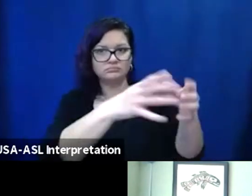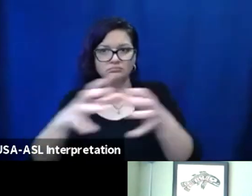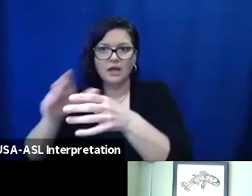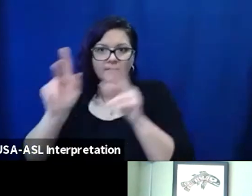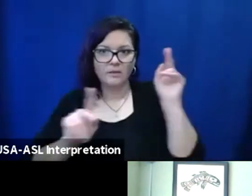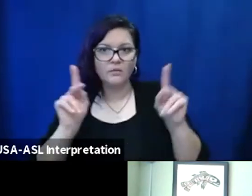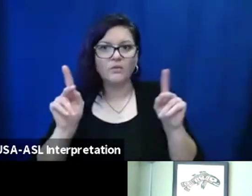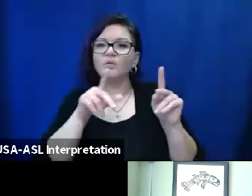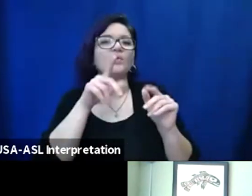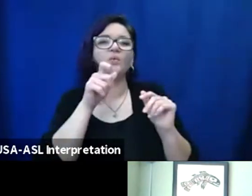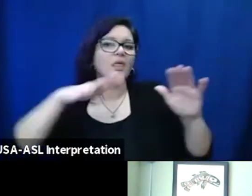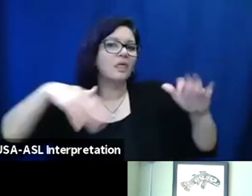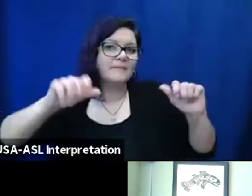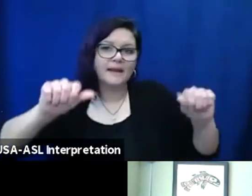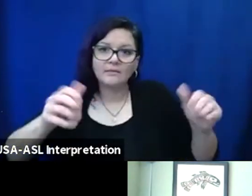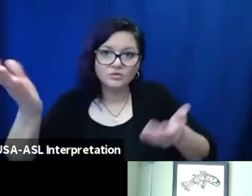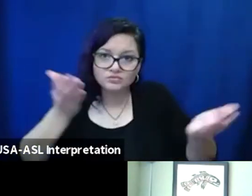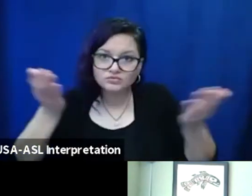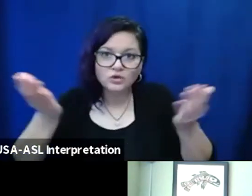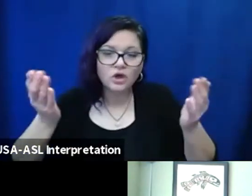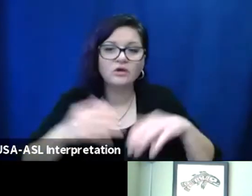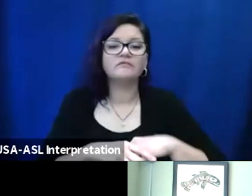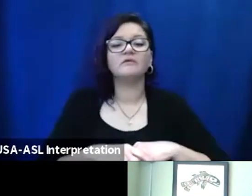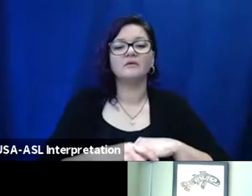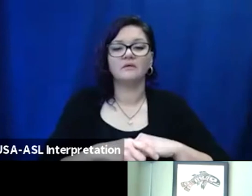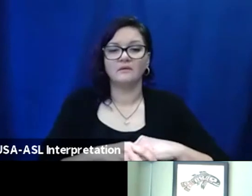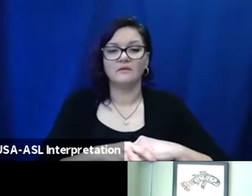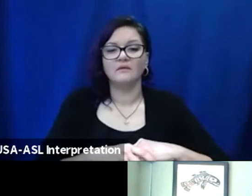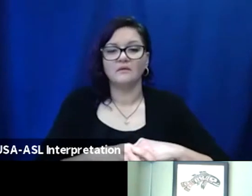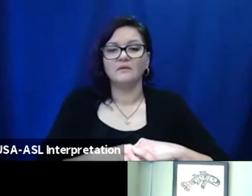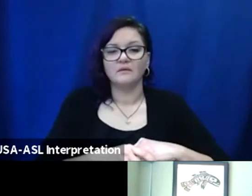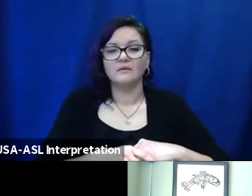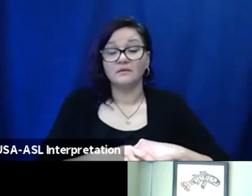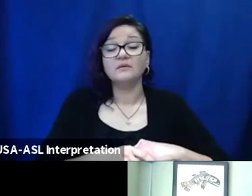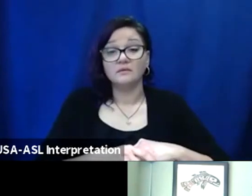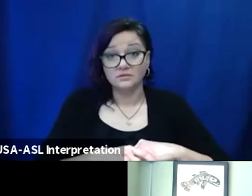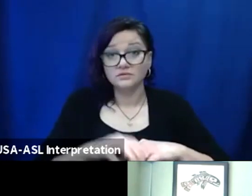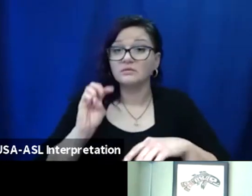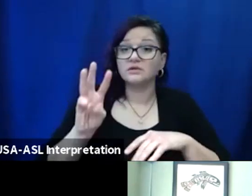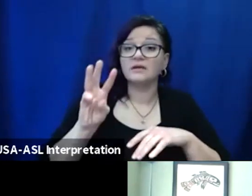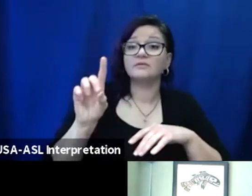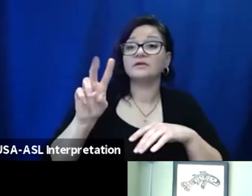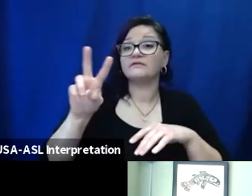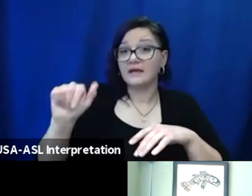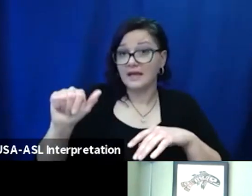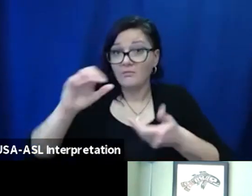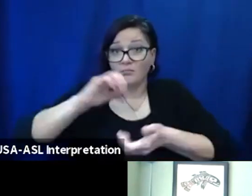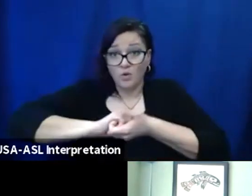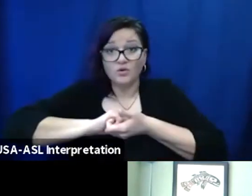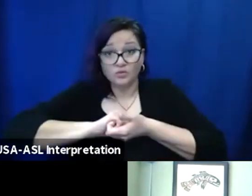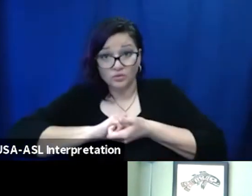we have not been able to serve. And so in partnership with the WDVA,